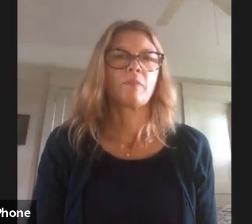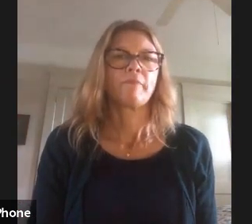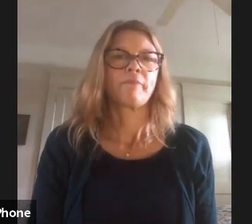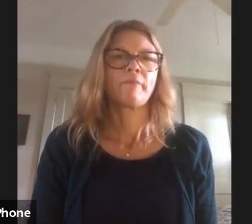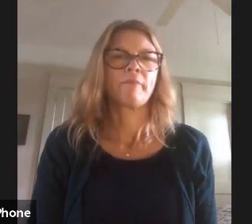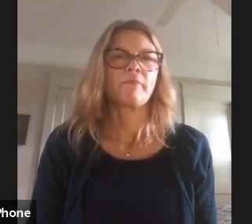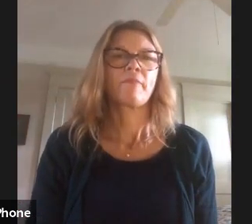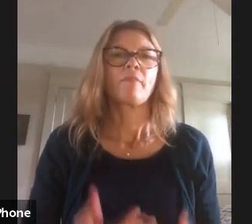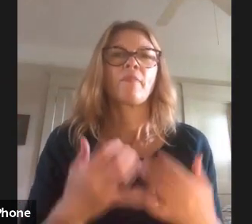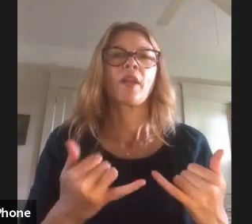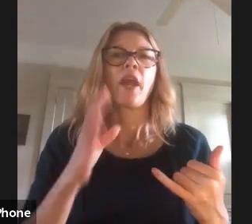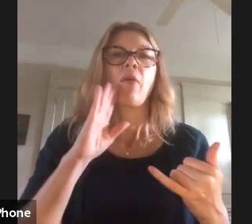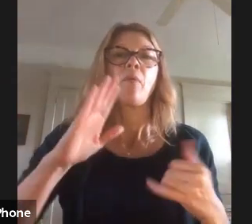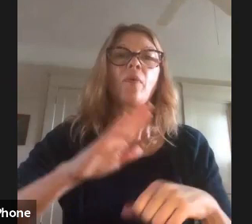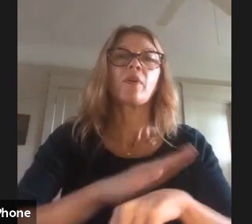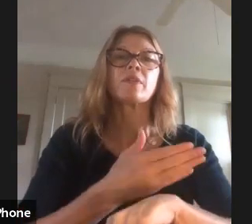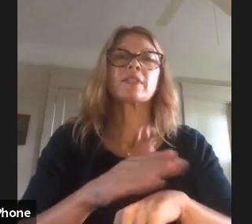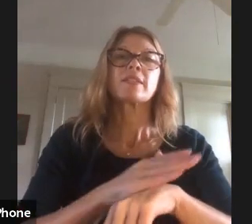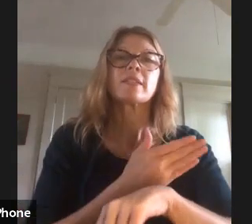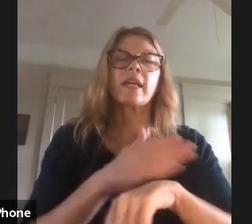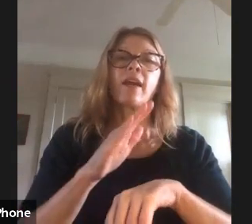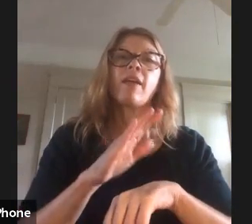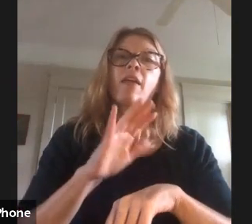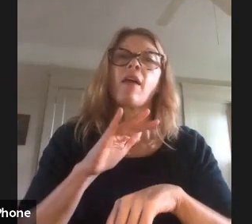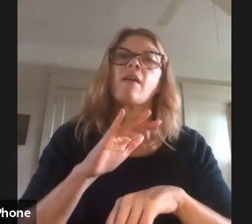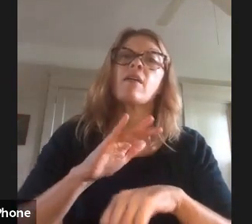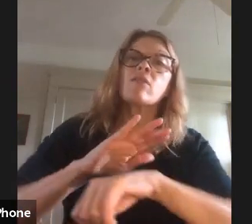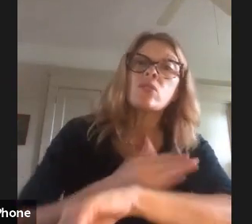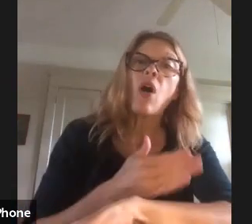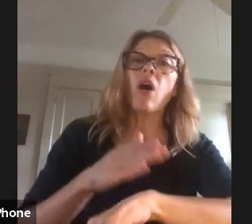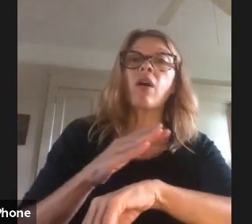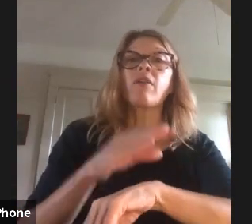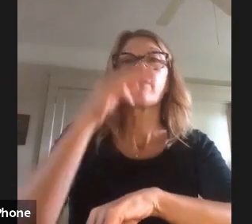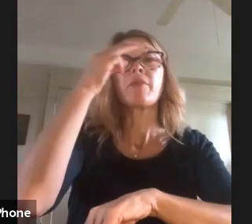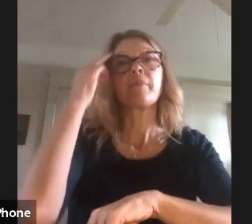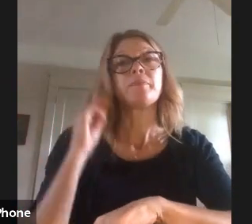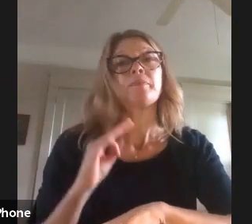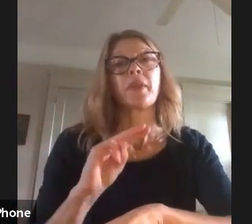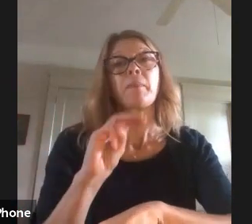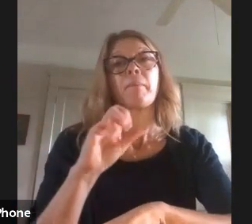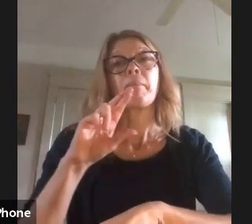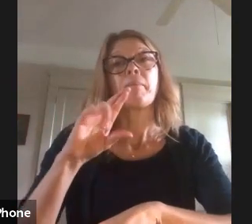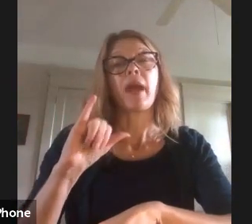Will you join me in saying the Song of Mary, the Magnificat, on page 119?